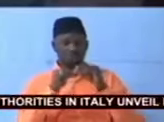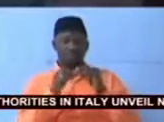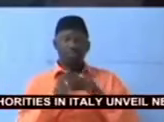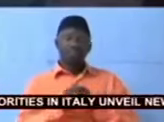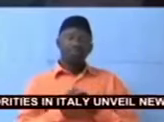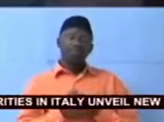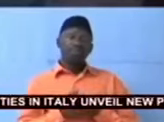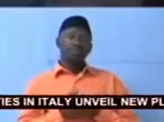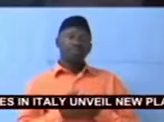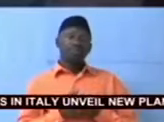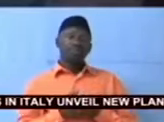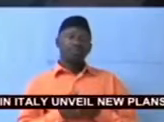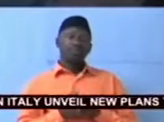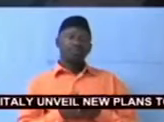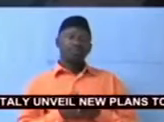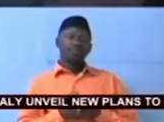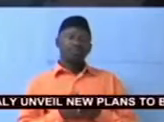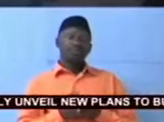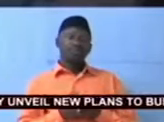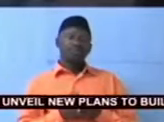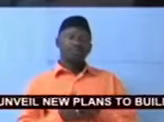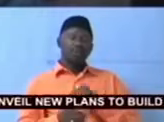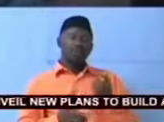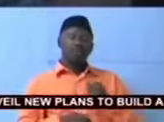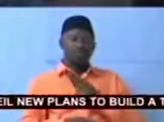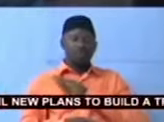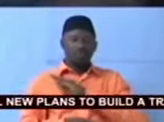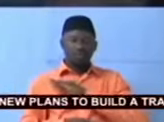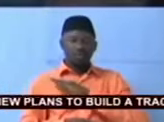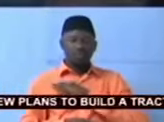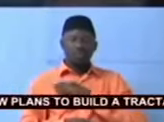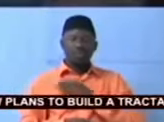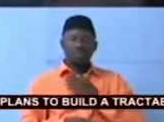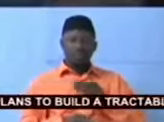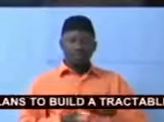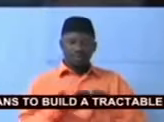also the prosecution tendered in court as well